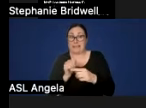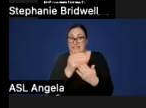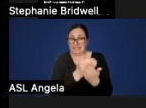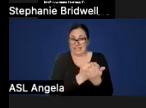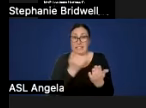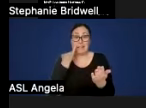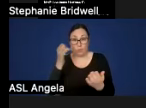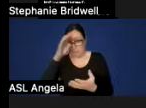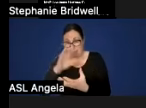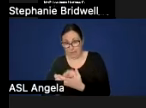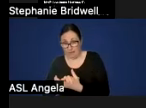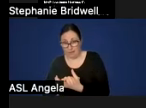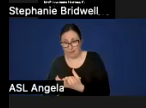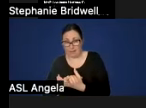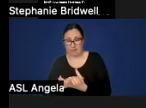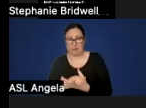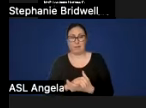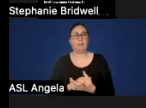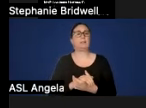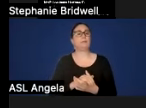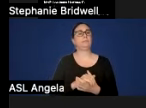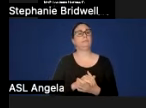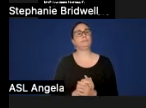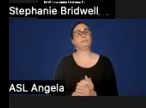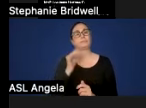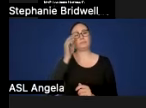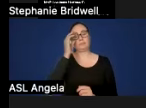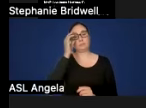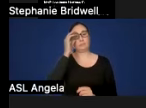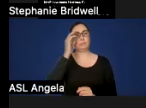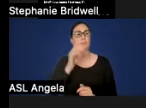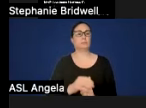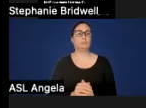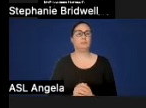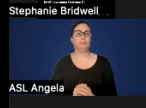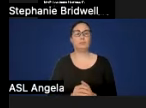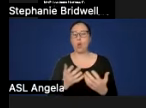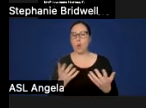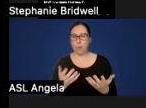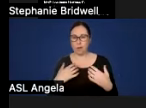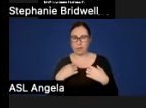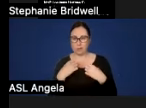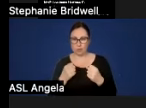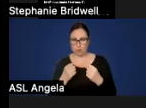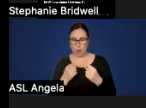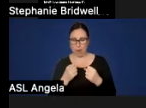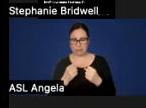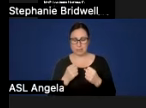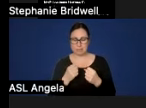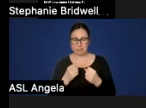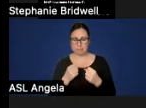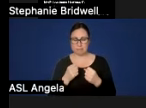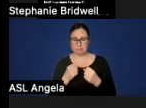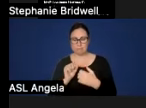survivor-centered. You know, what are the strengths of the work that your part